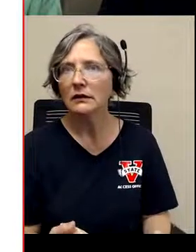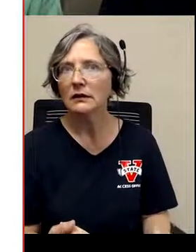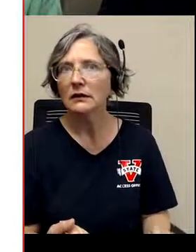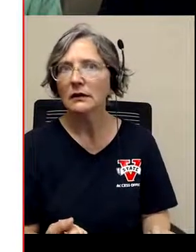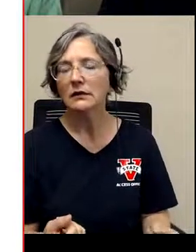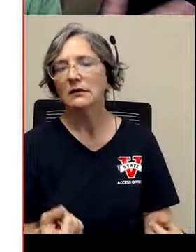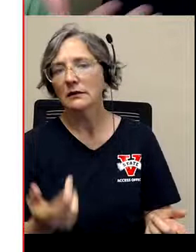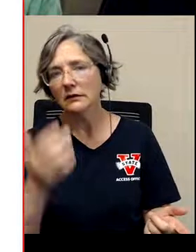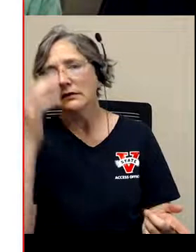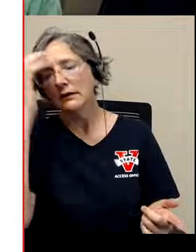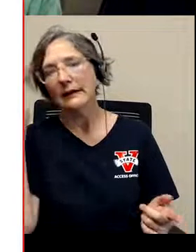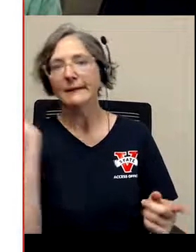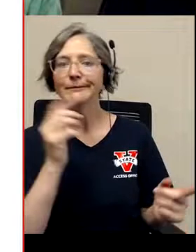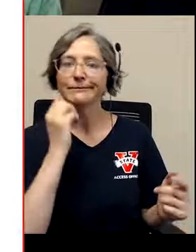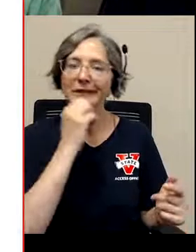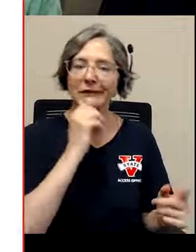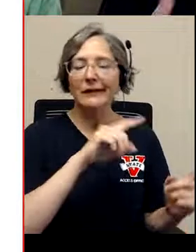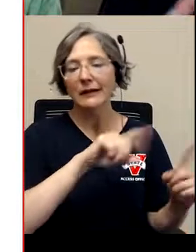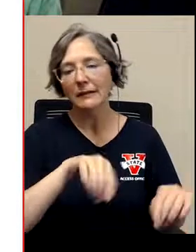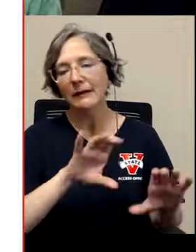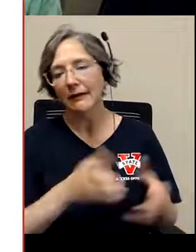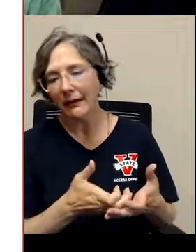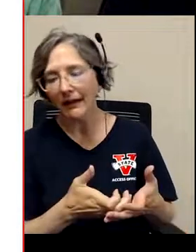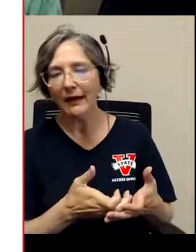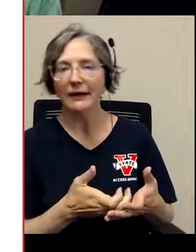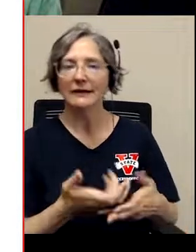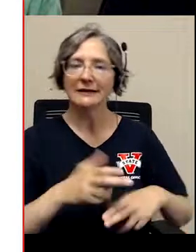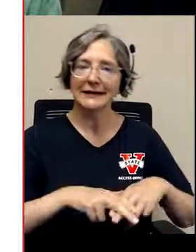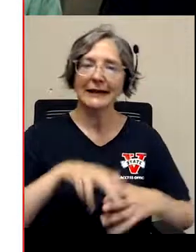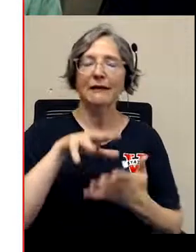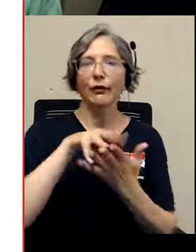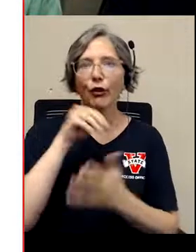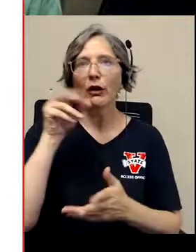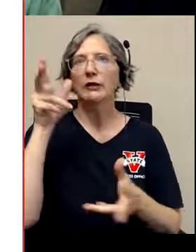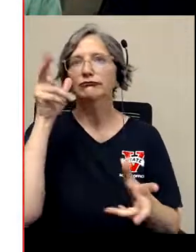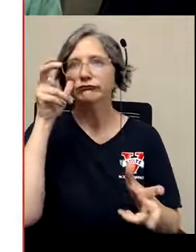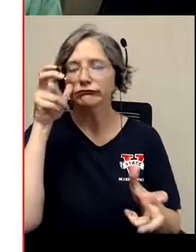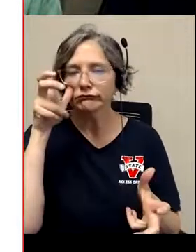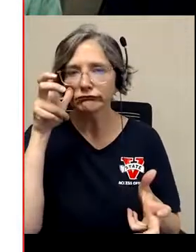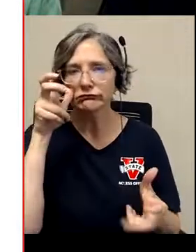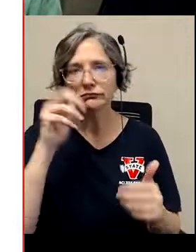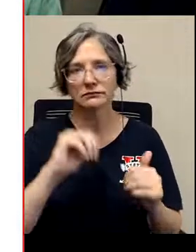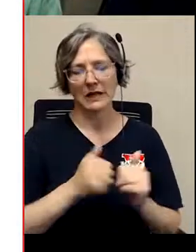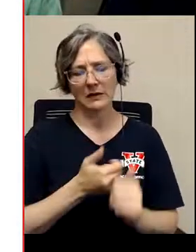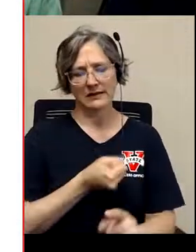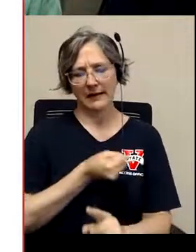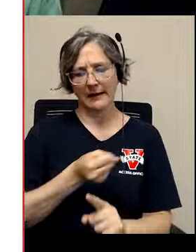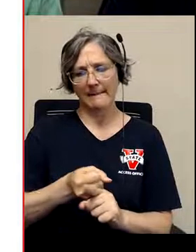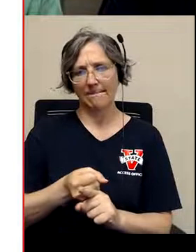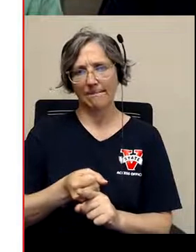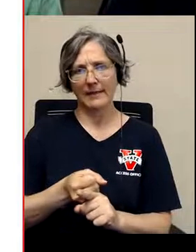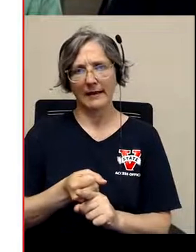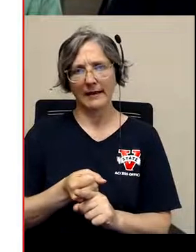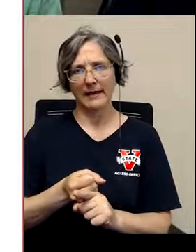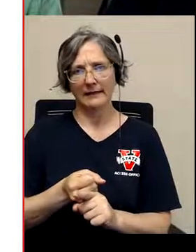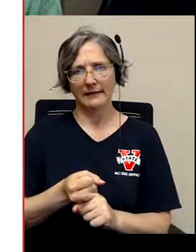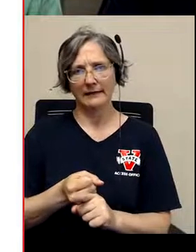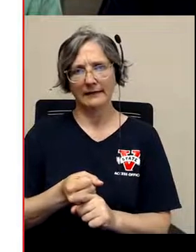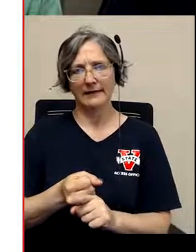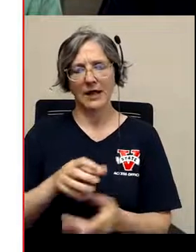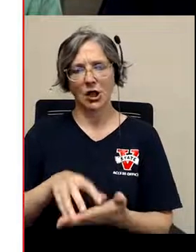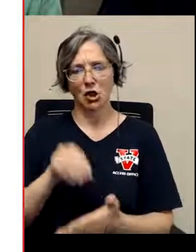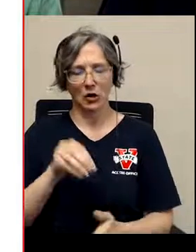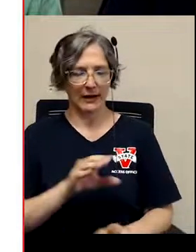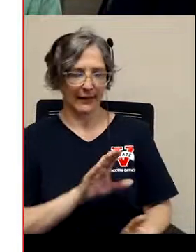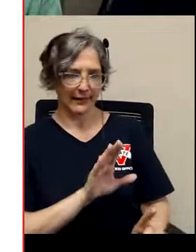they come to class, as they sit in our lessons, how will that impact our learning by using their